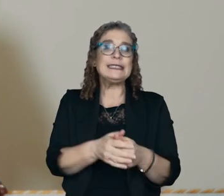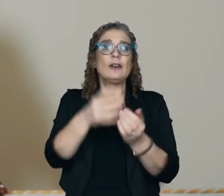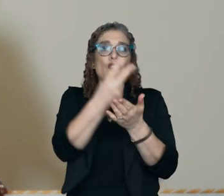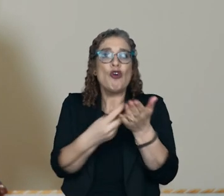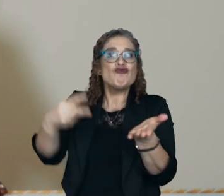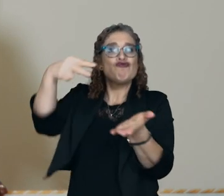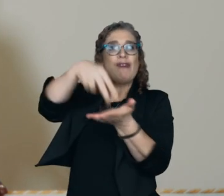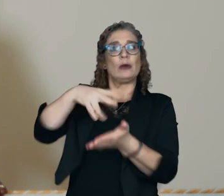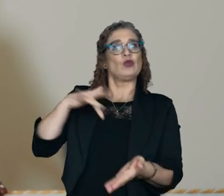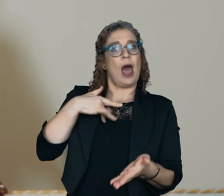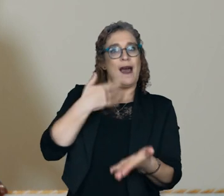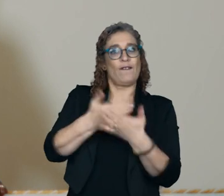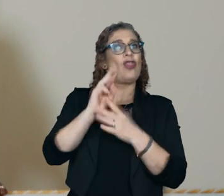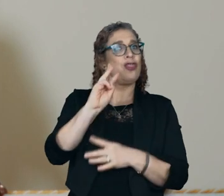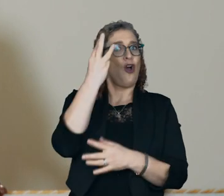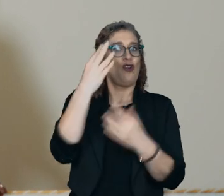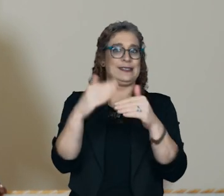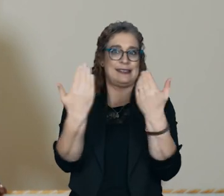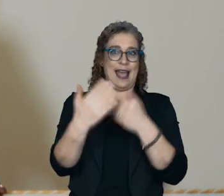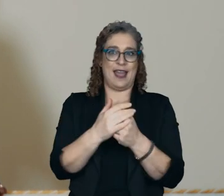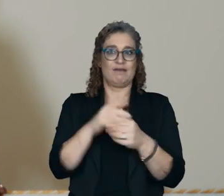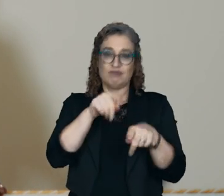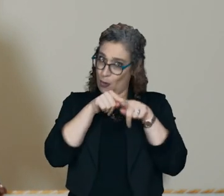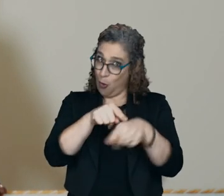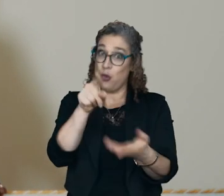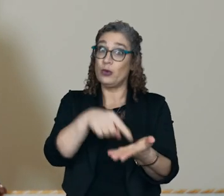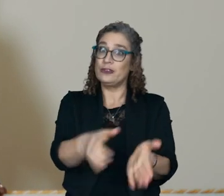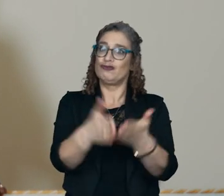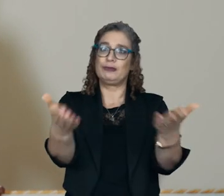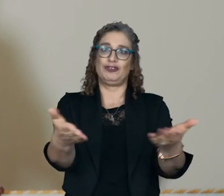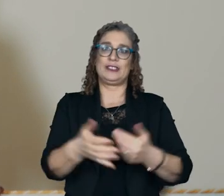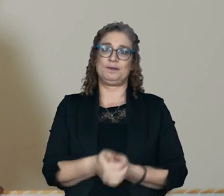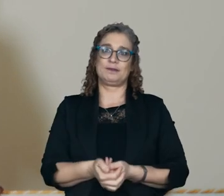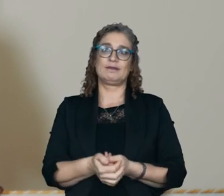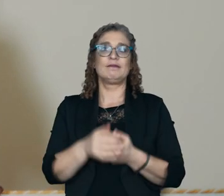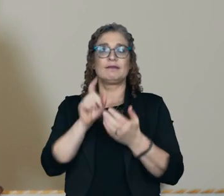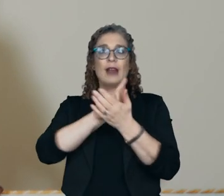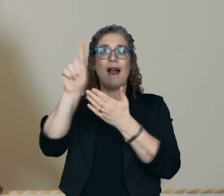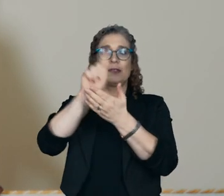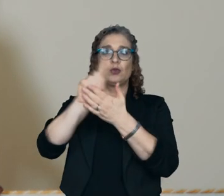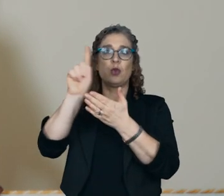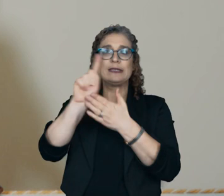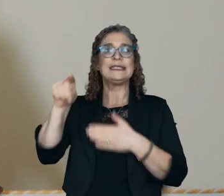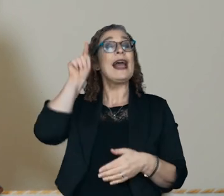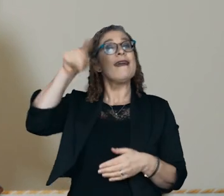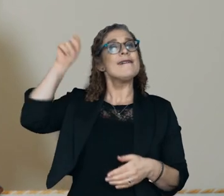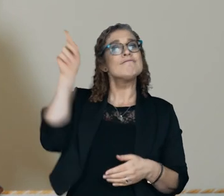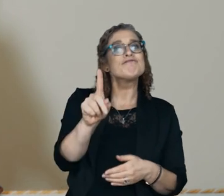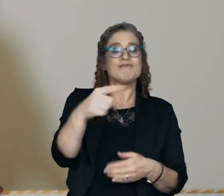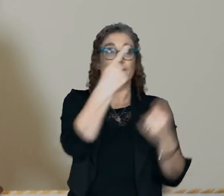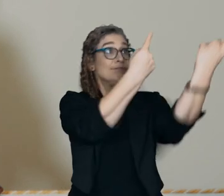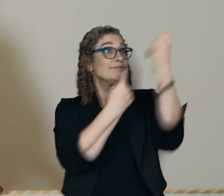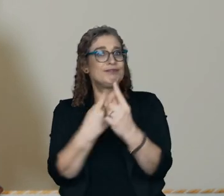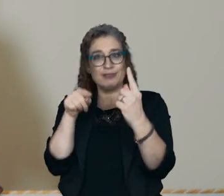on the 3rd day, in accordance with the scriptures. Afterwards, he appeared to his followers and